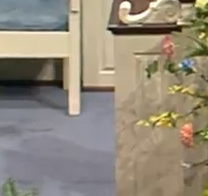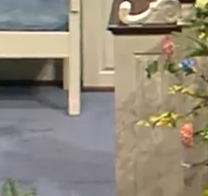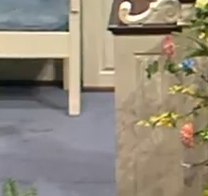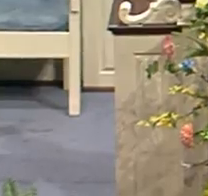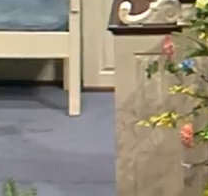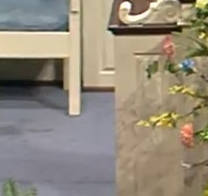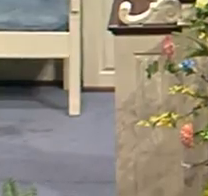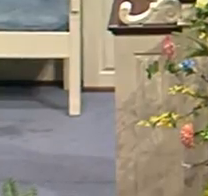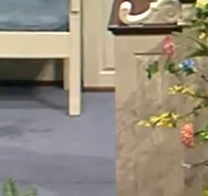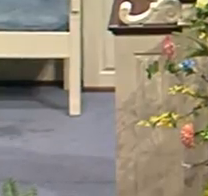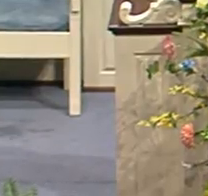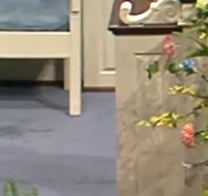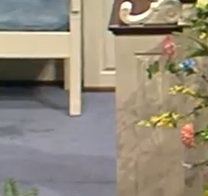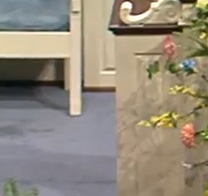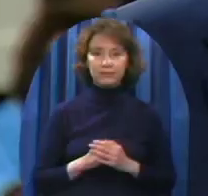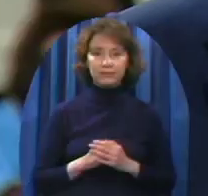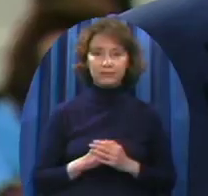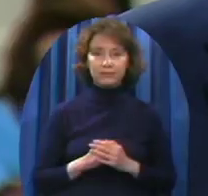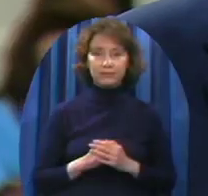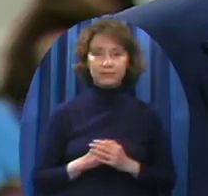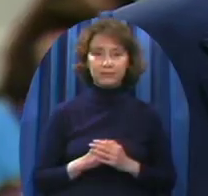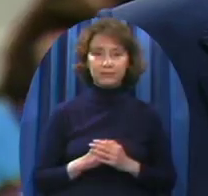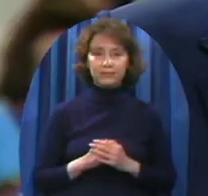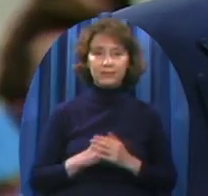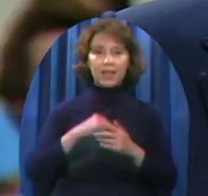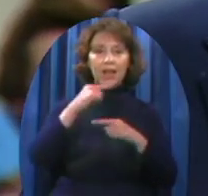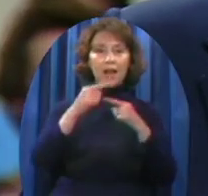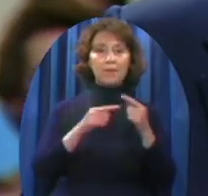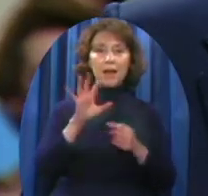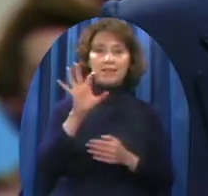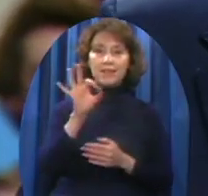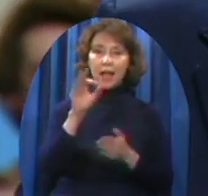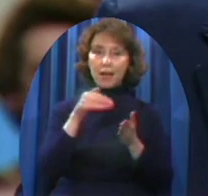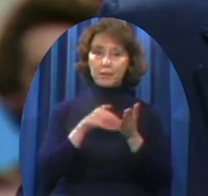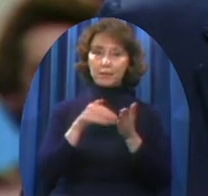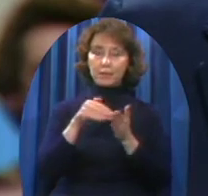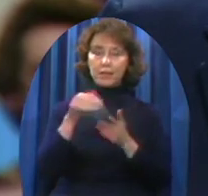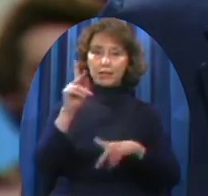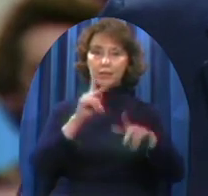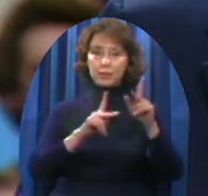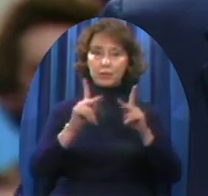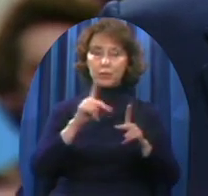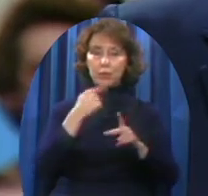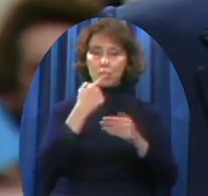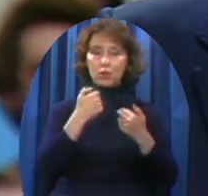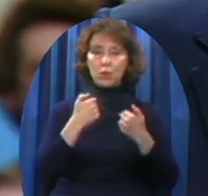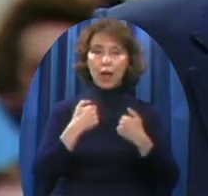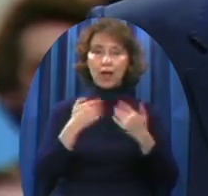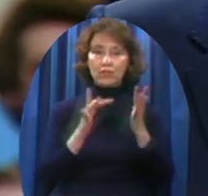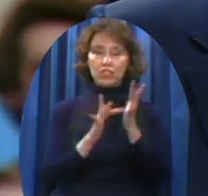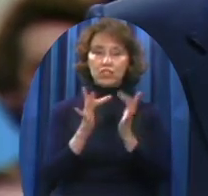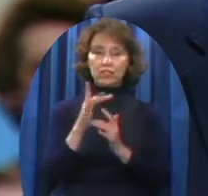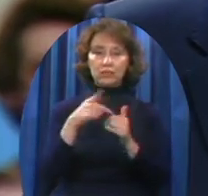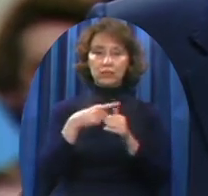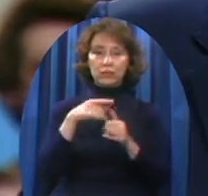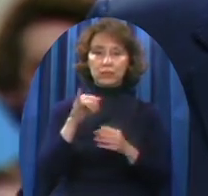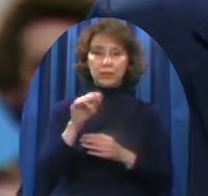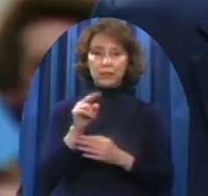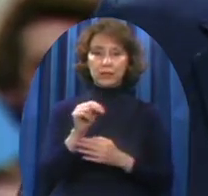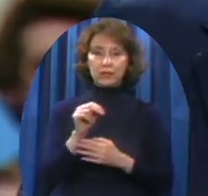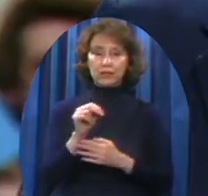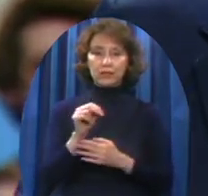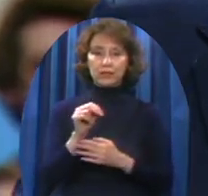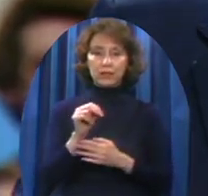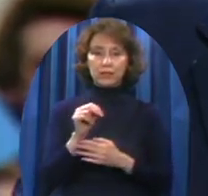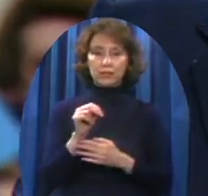There are about 9 million persons, maybe more than that, wearing the Jesus First lapel pin. You see them everywhere.